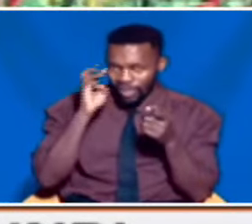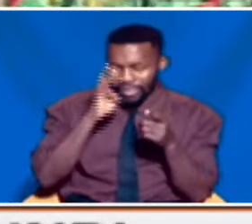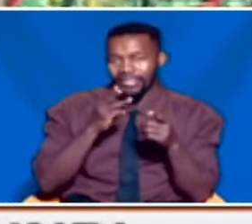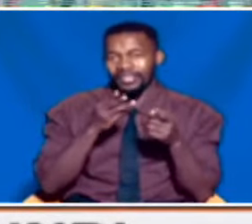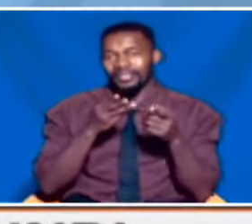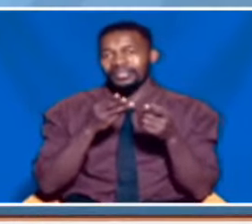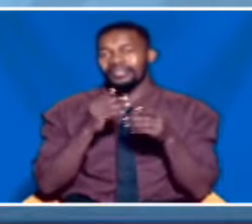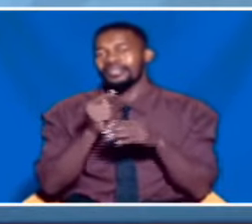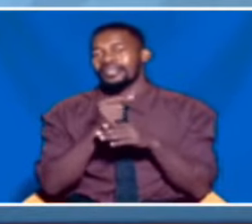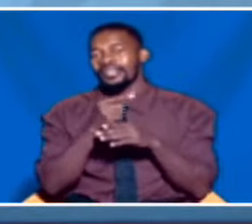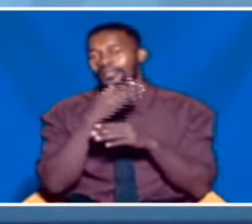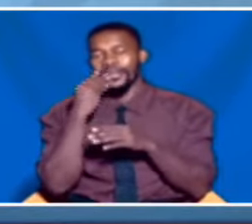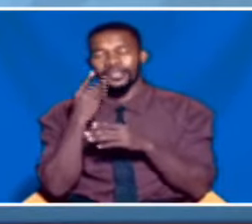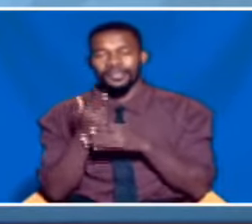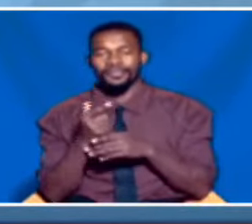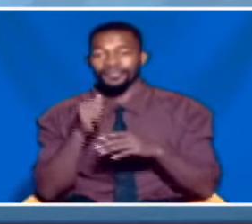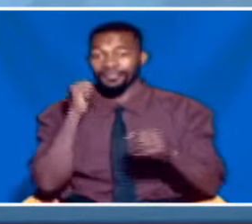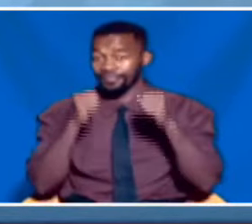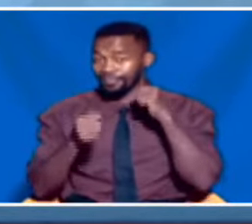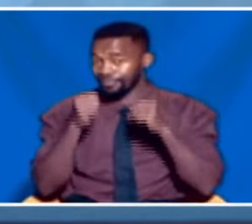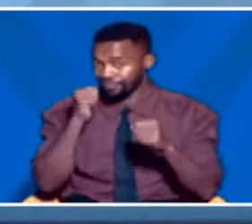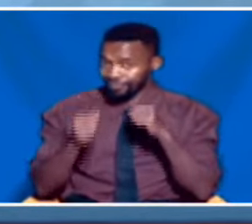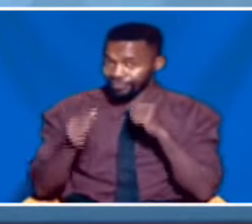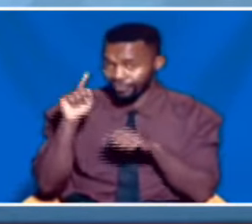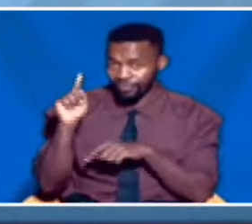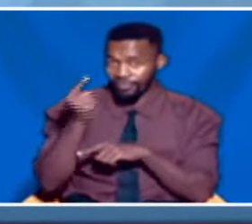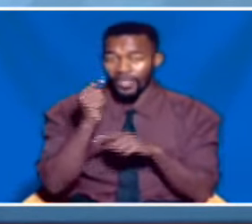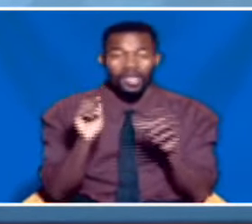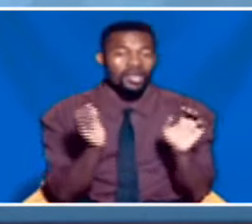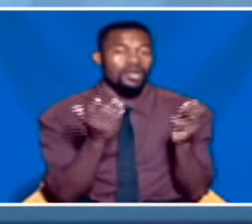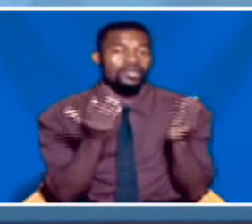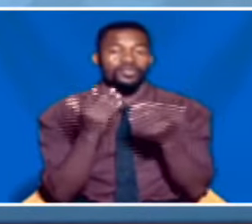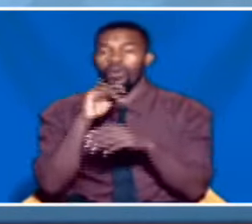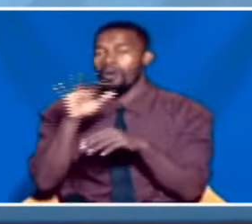Athletics Kenya has encouraged athletes in the country to ensure their